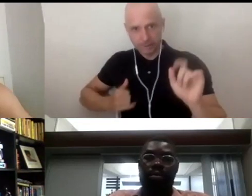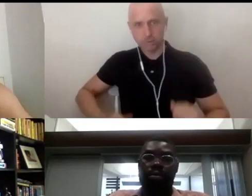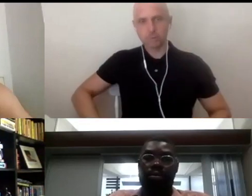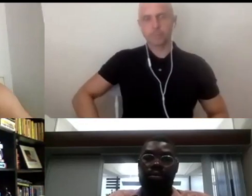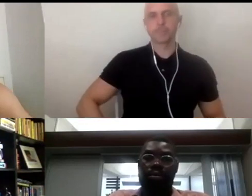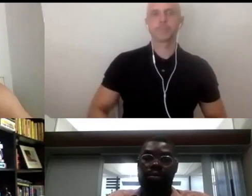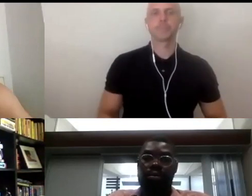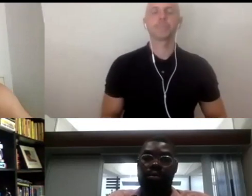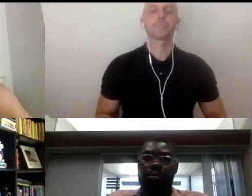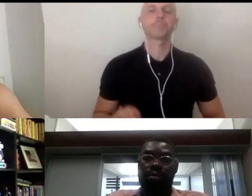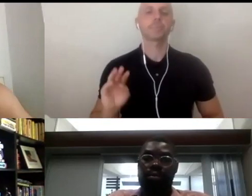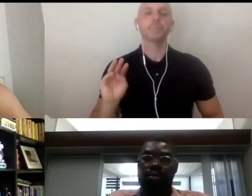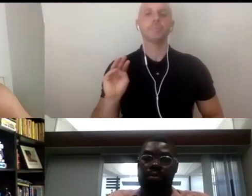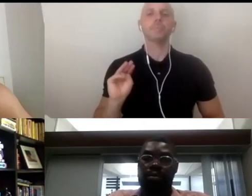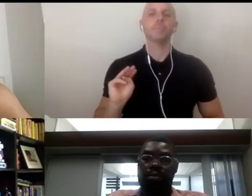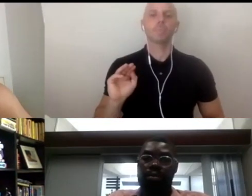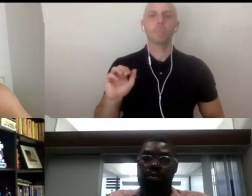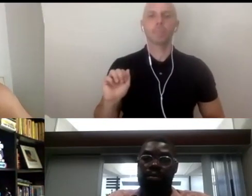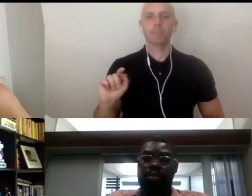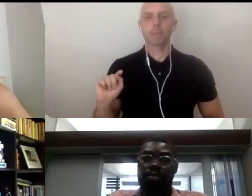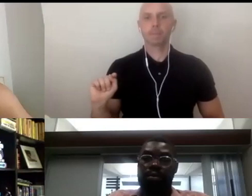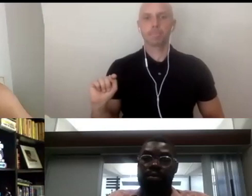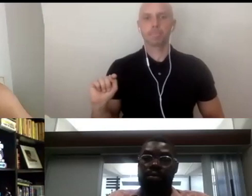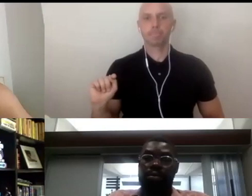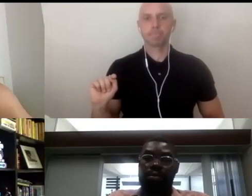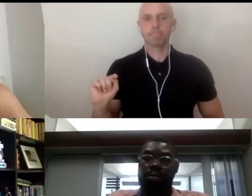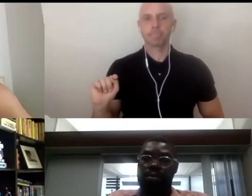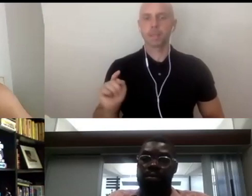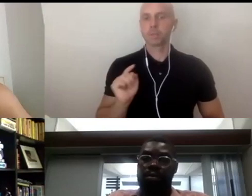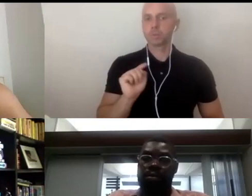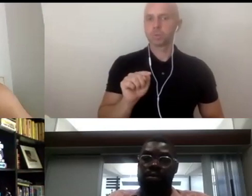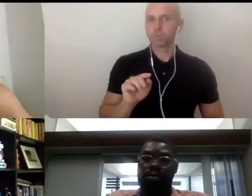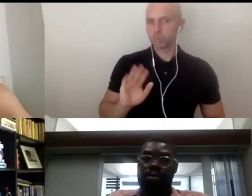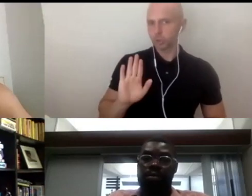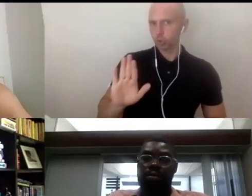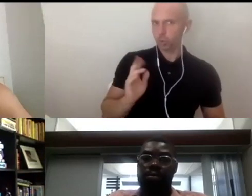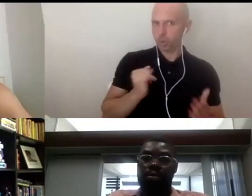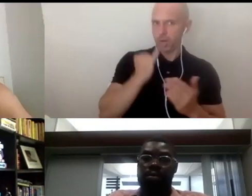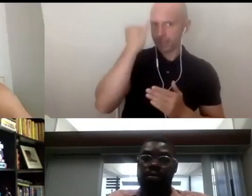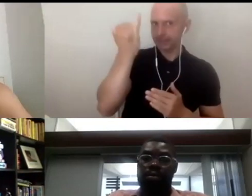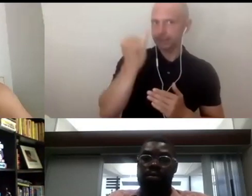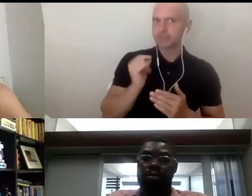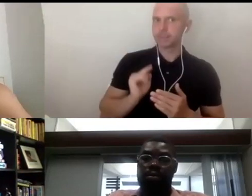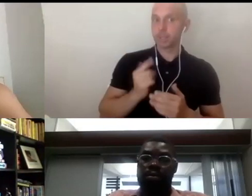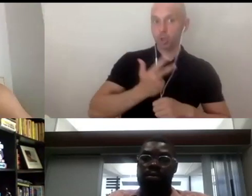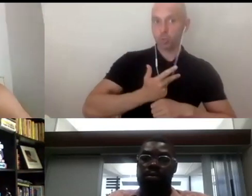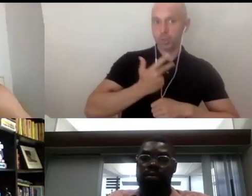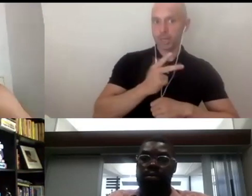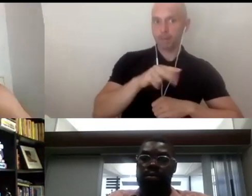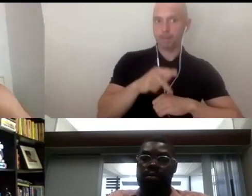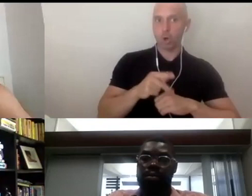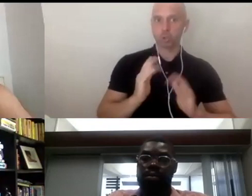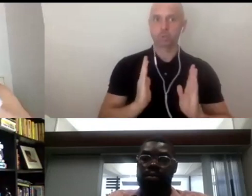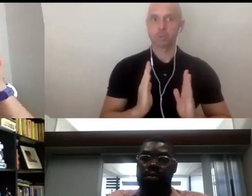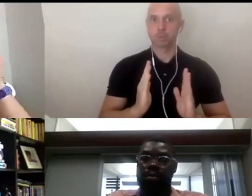obviously conditions, whether it's a long-term. So it sounds like you've taken 3 days and you're spreading it out over many weeks now because you have to